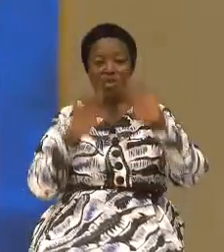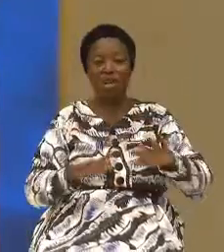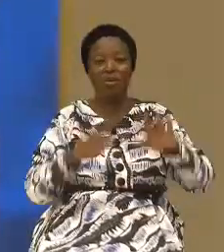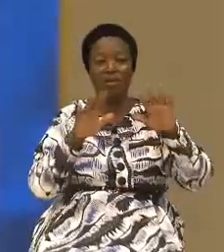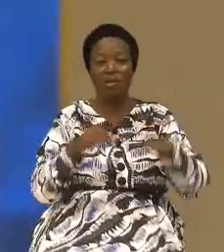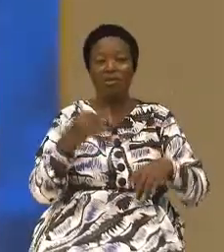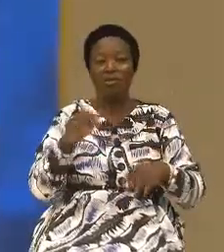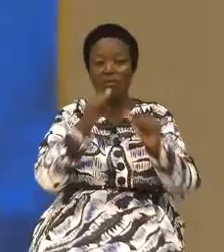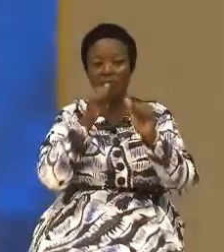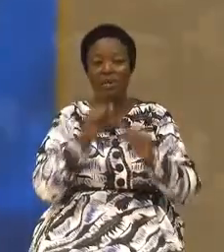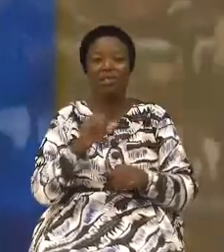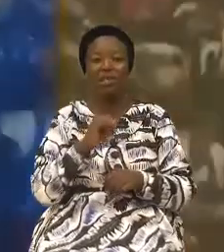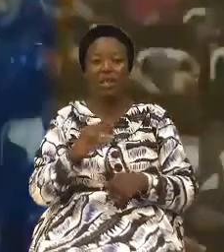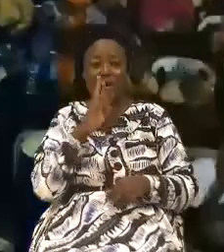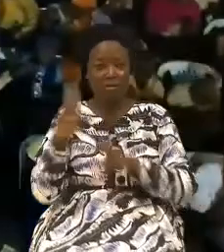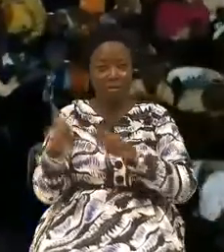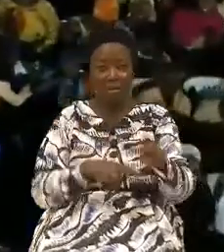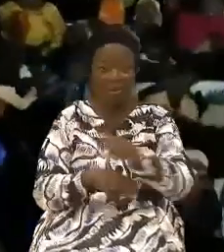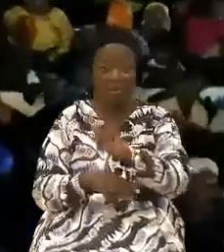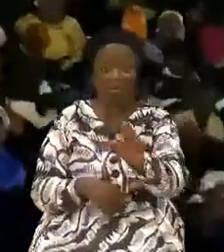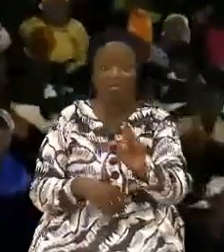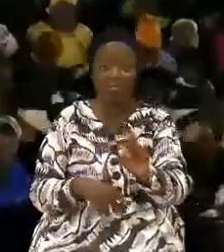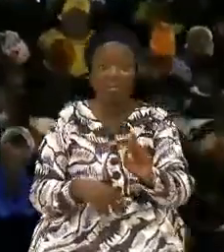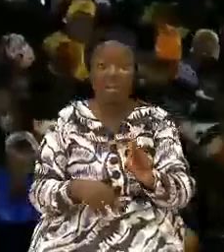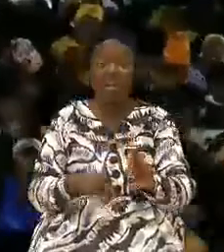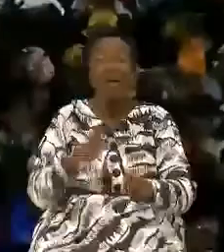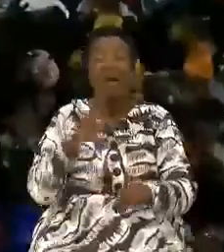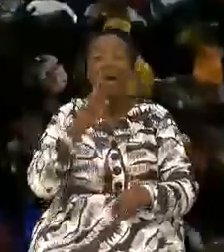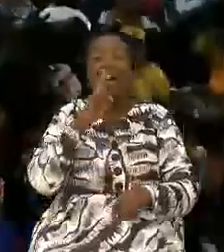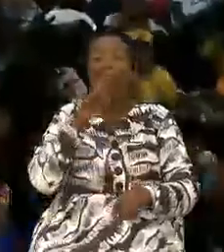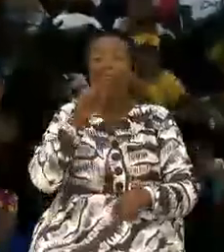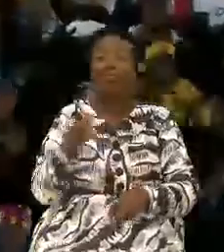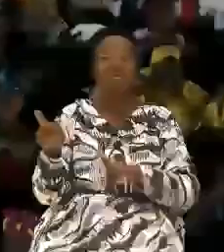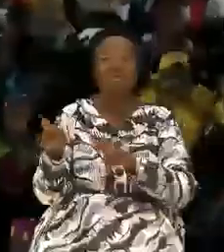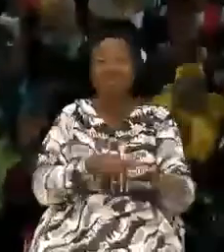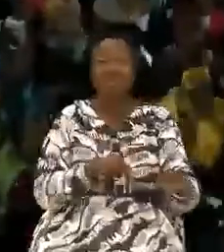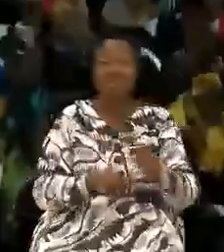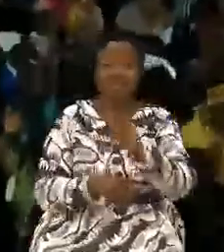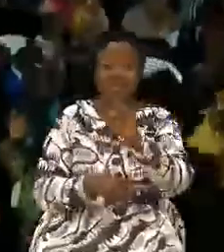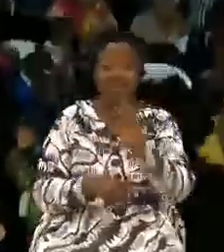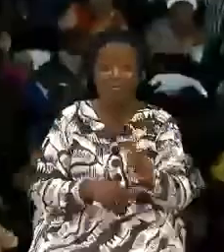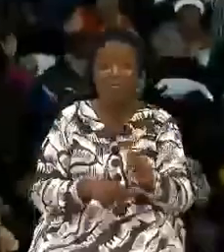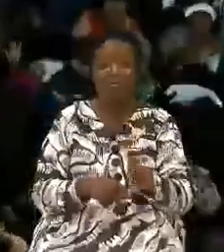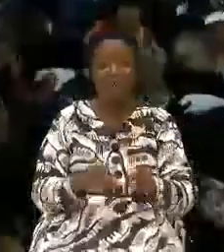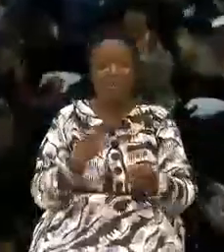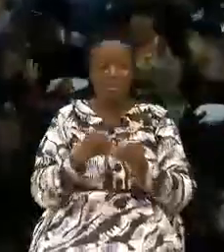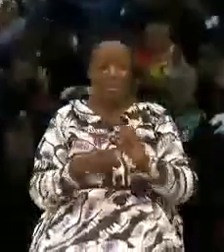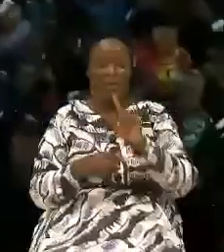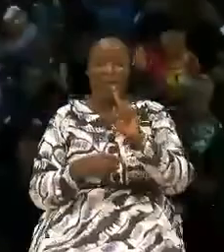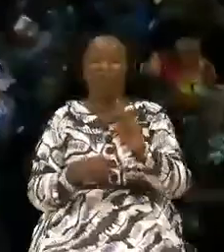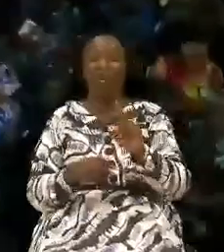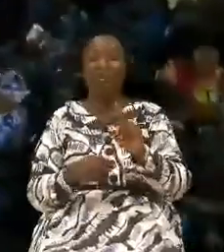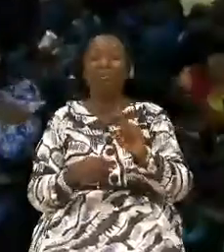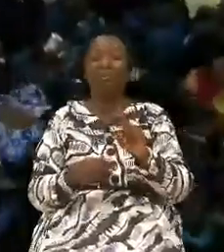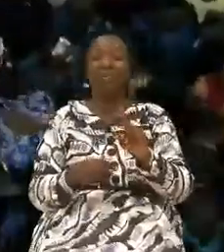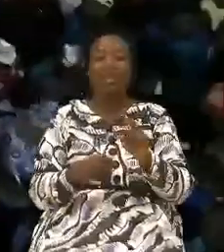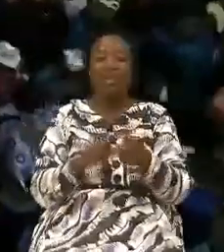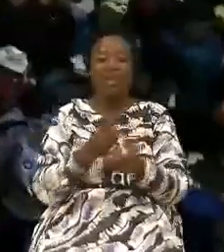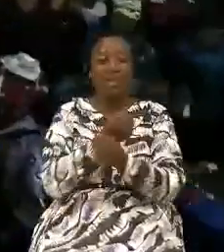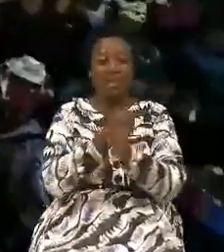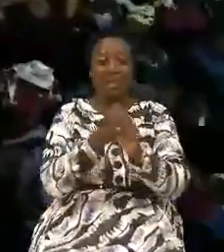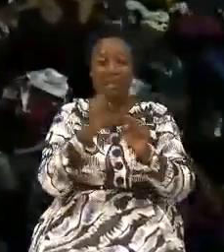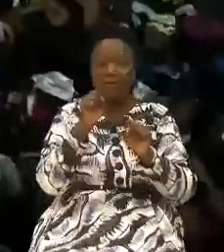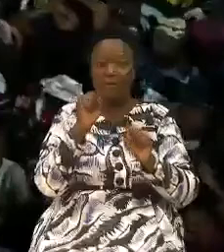blessing. Are you ready? I said, are you ready? Number one, salvation,